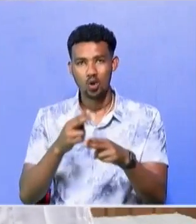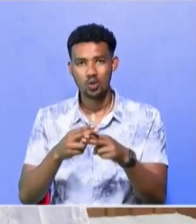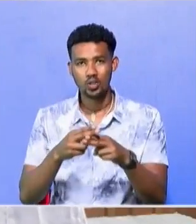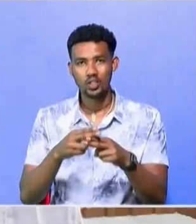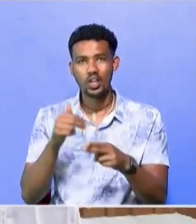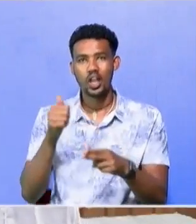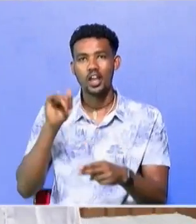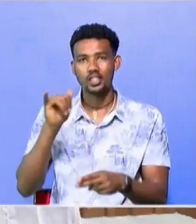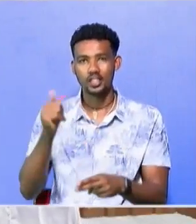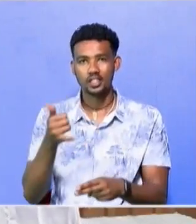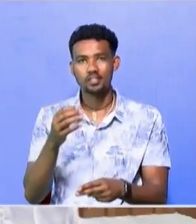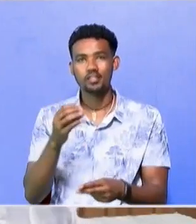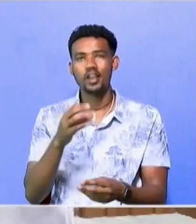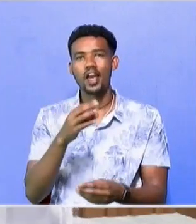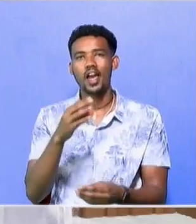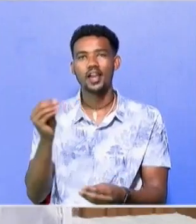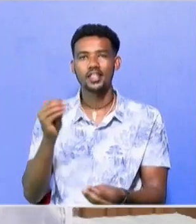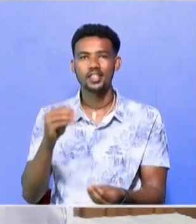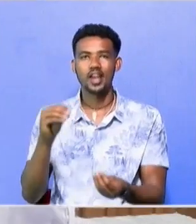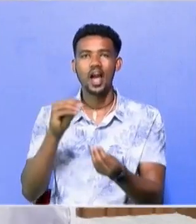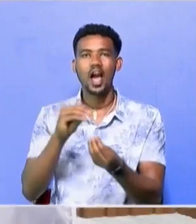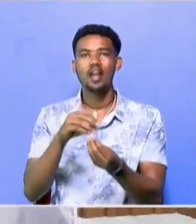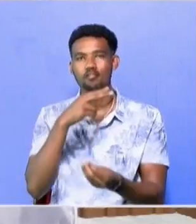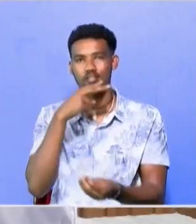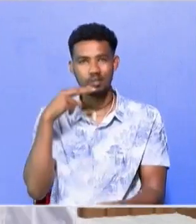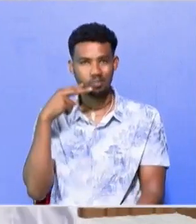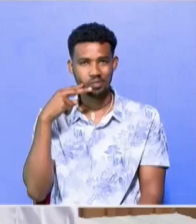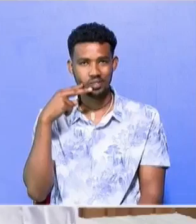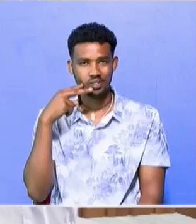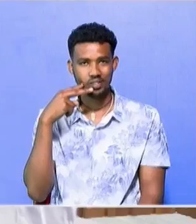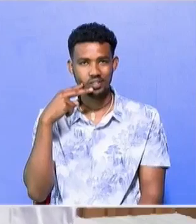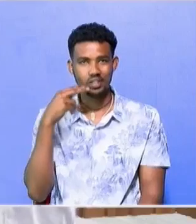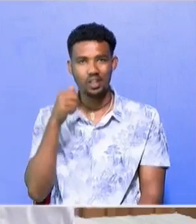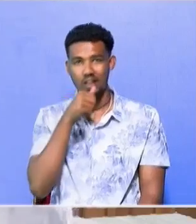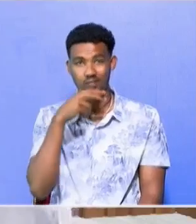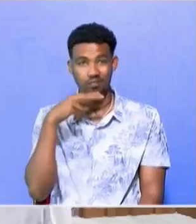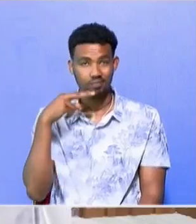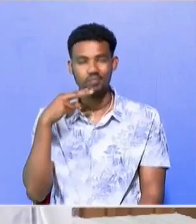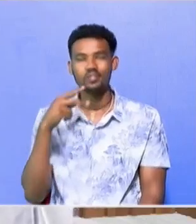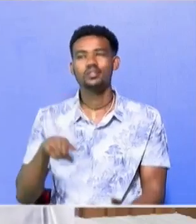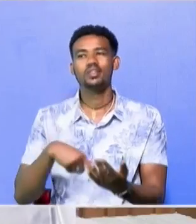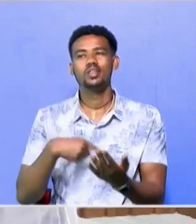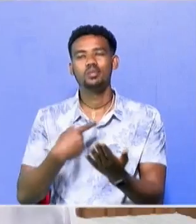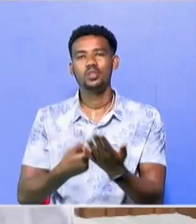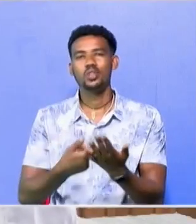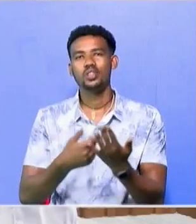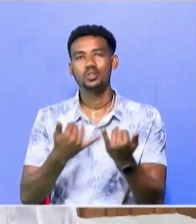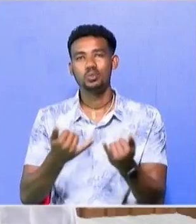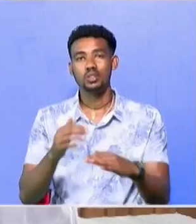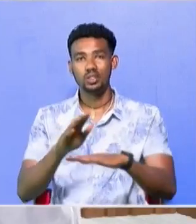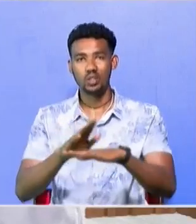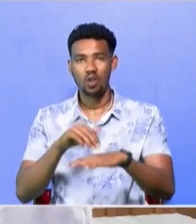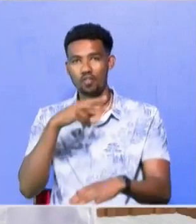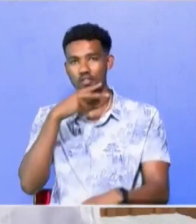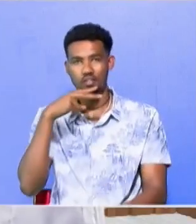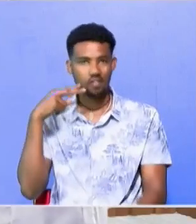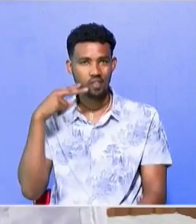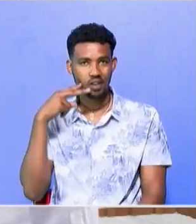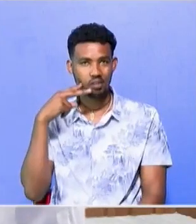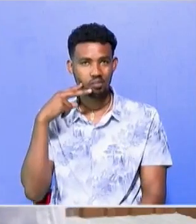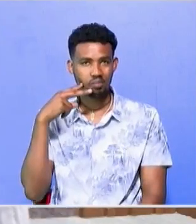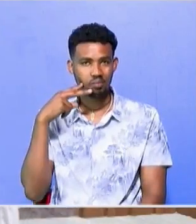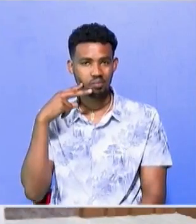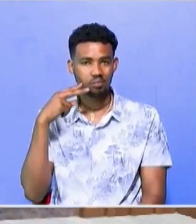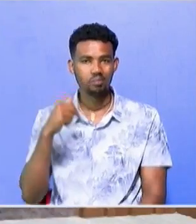adjective, and an adverb. So the third part of a speech is called a verb. So verb